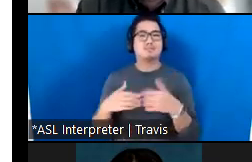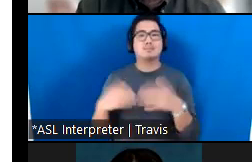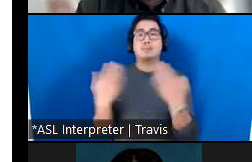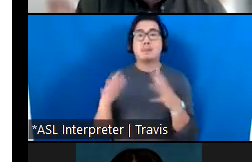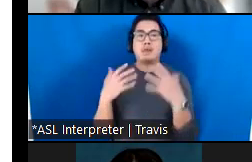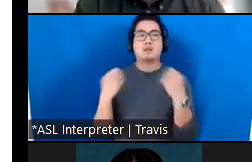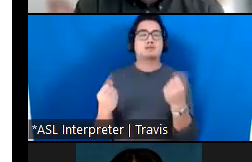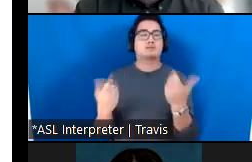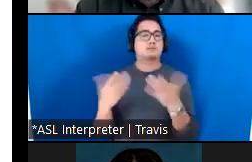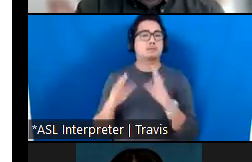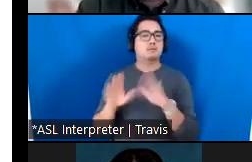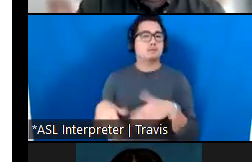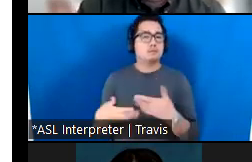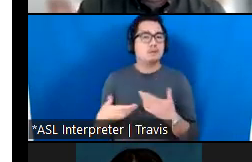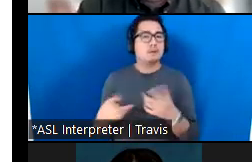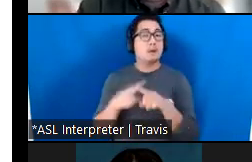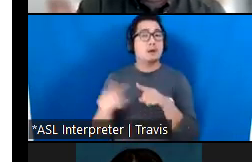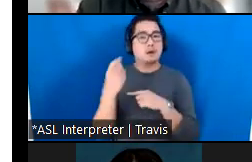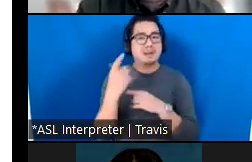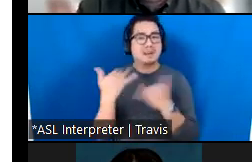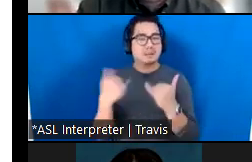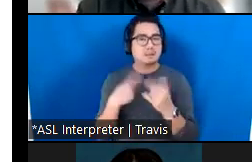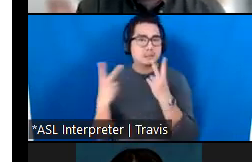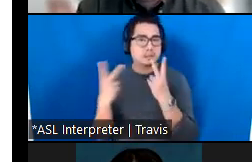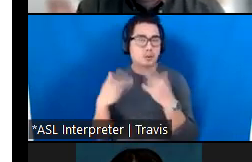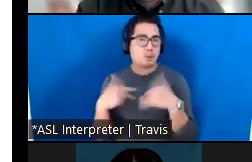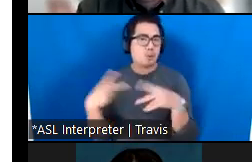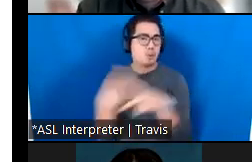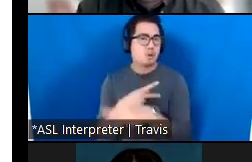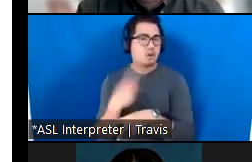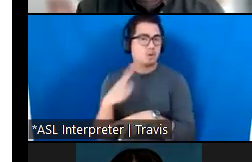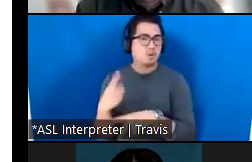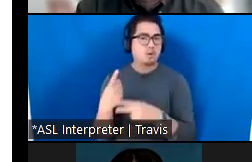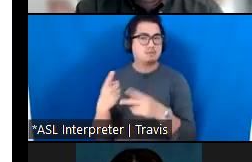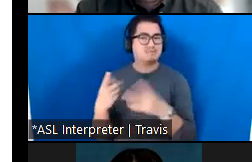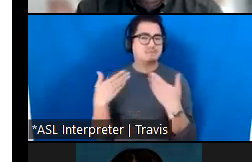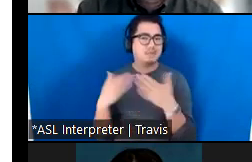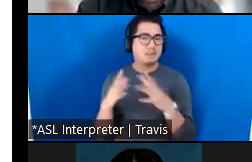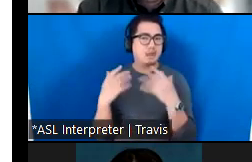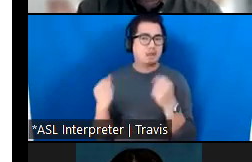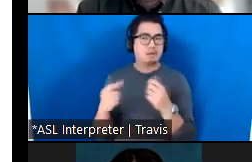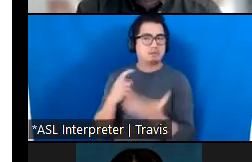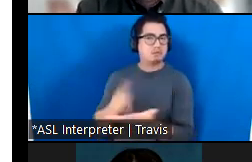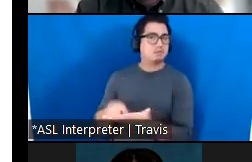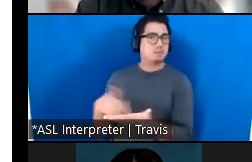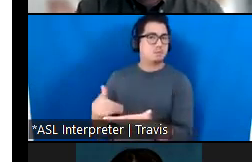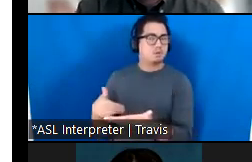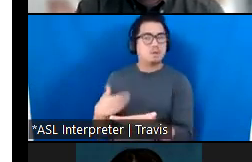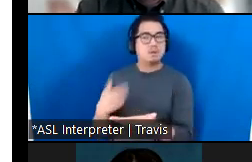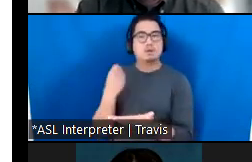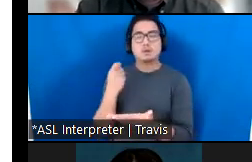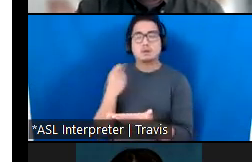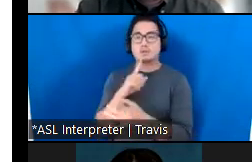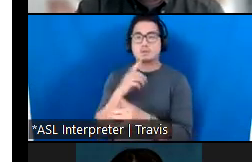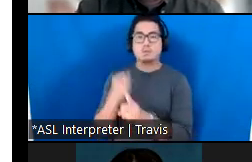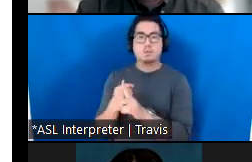as a public health issue and a huge burden for community and the workforce. We estimate, and that there are